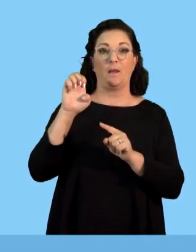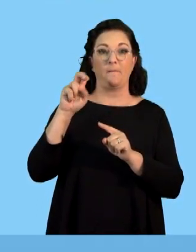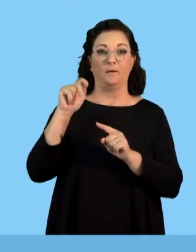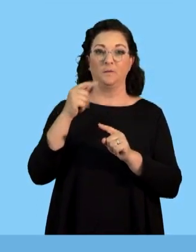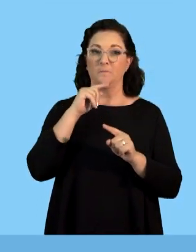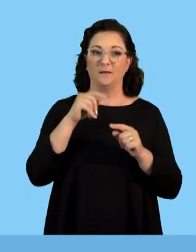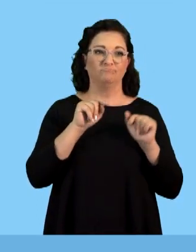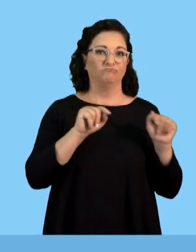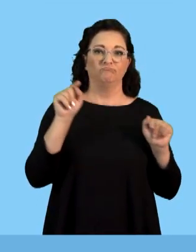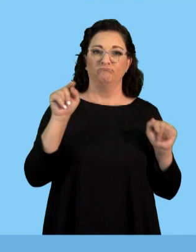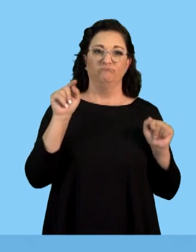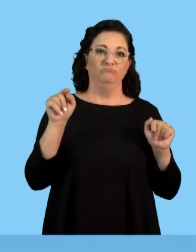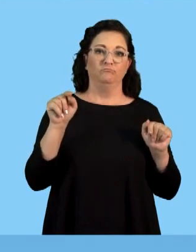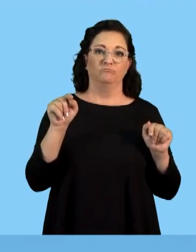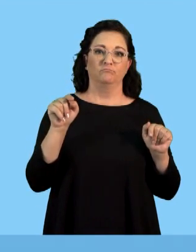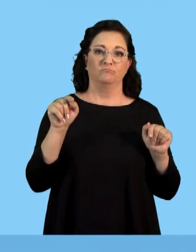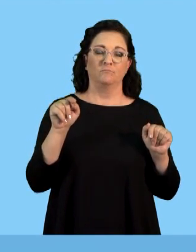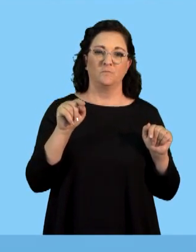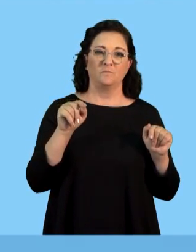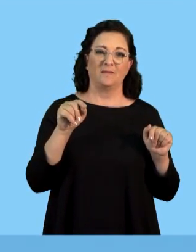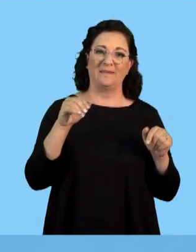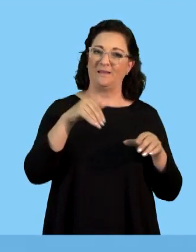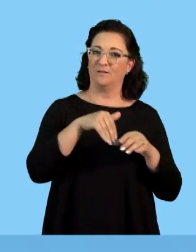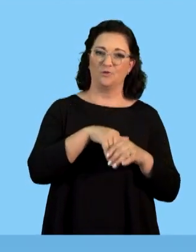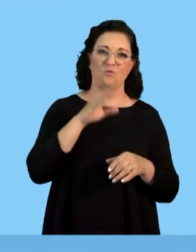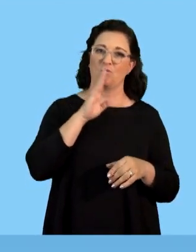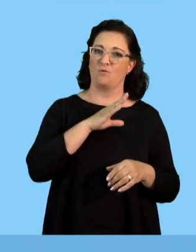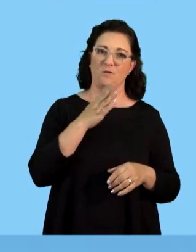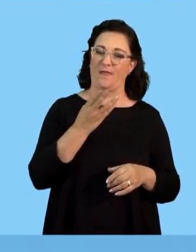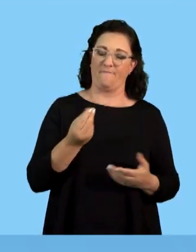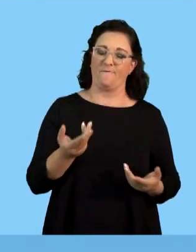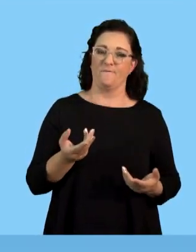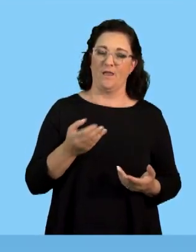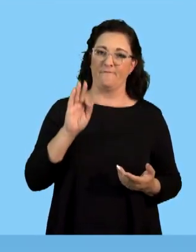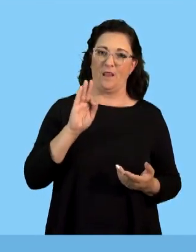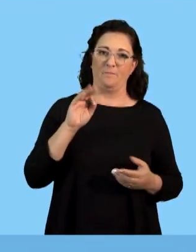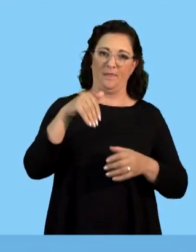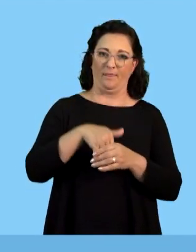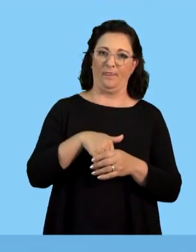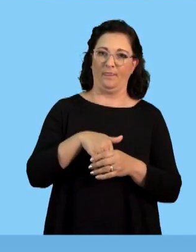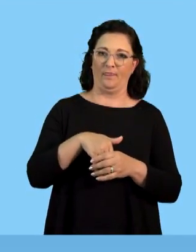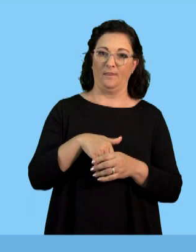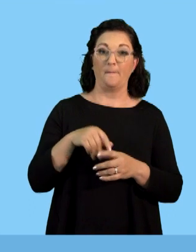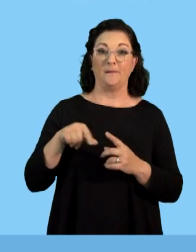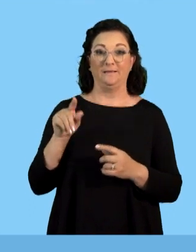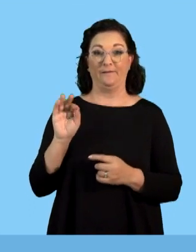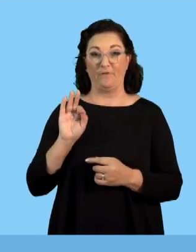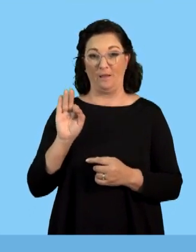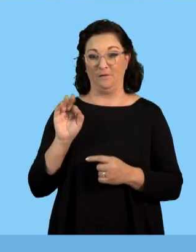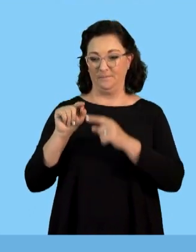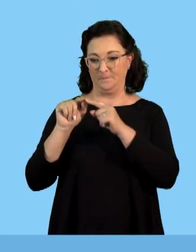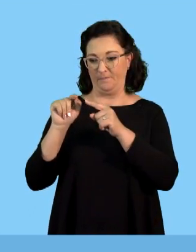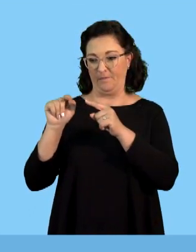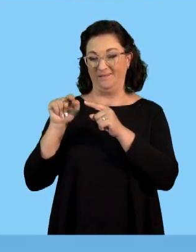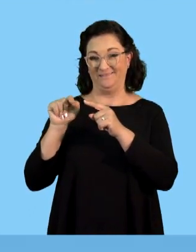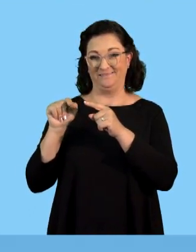here, this one and this one, they do not have that filament inside there. So therefore, this filament can burn out, and